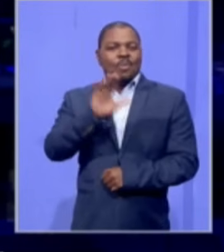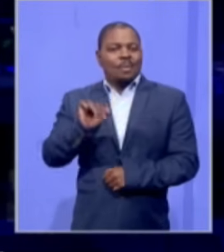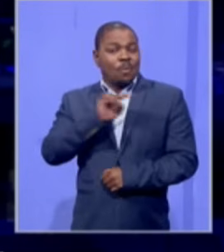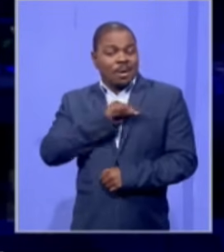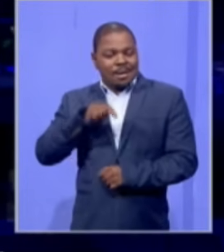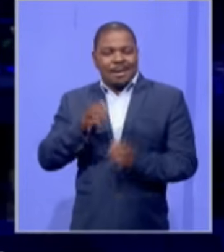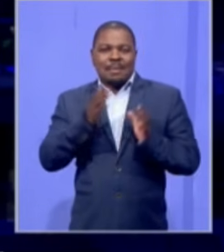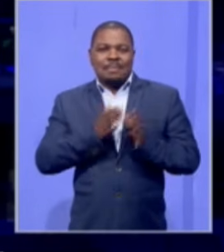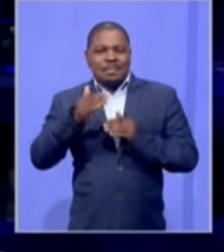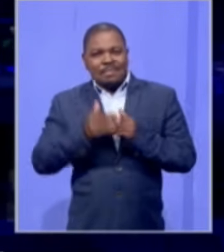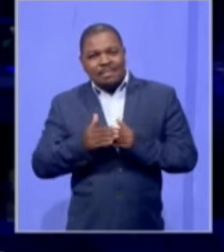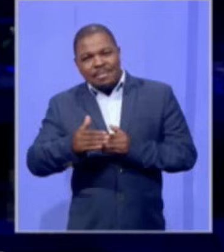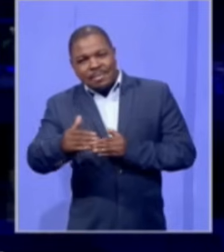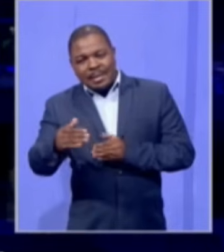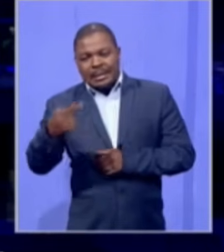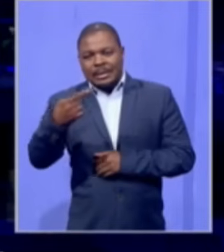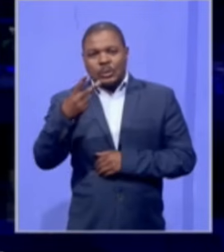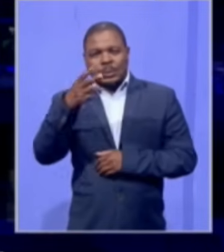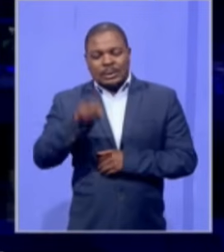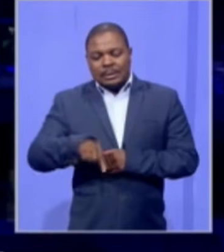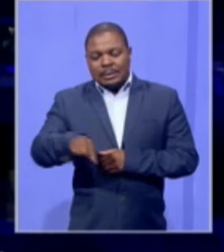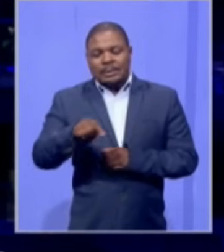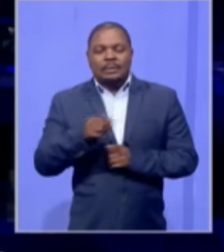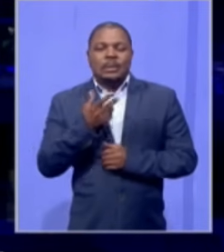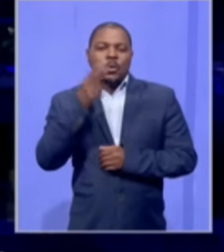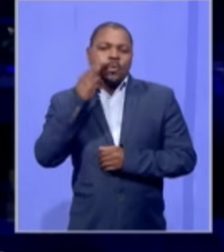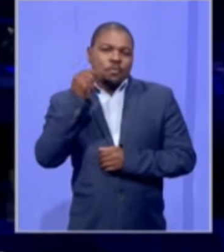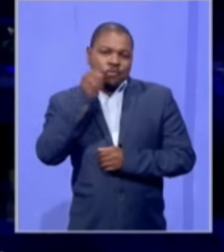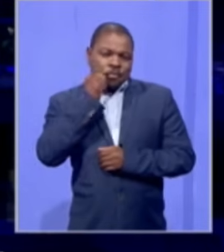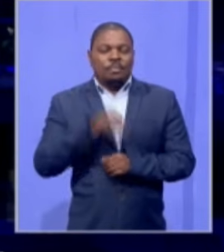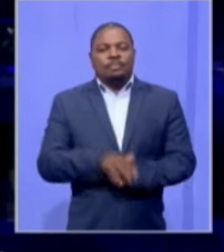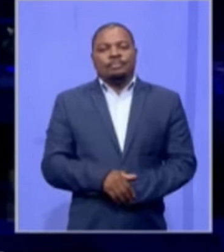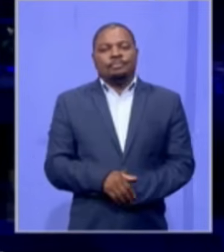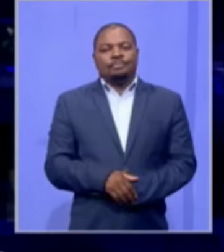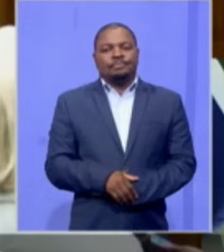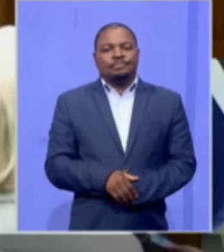lokisetsa seboka sa dinaha tsa G20 ka Pudungwana selemong sena.